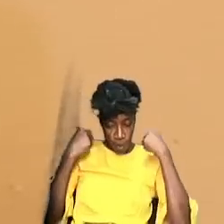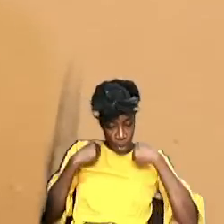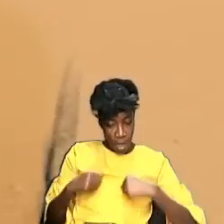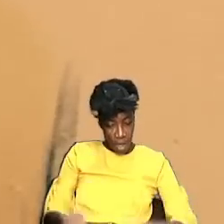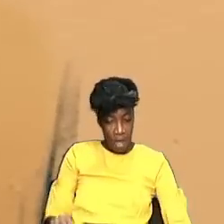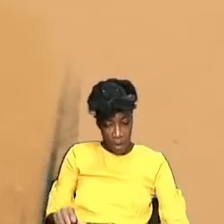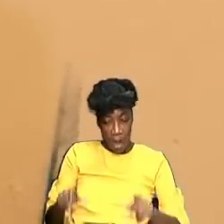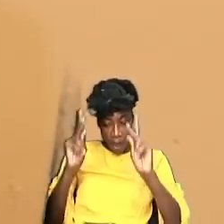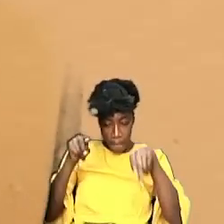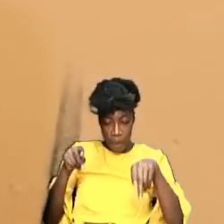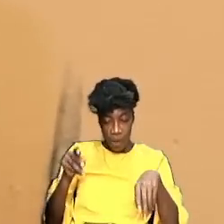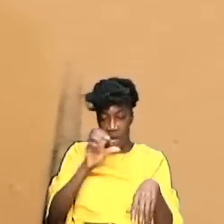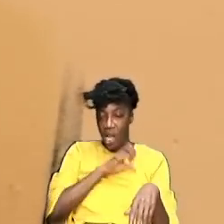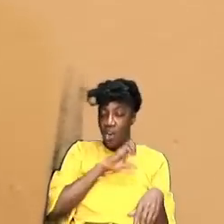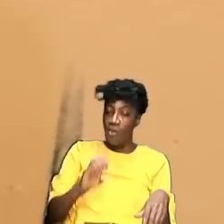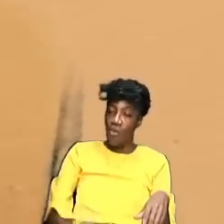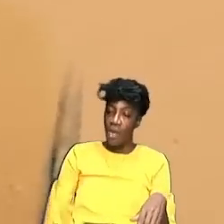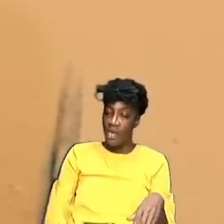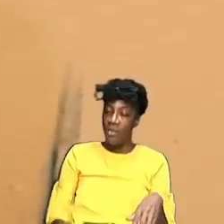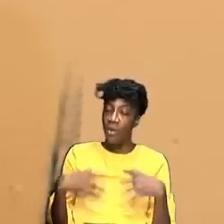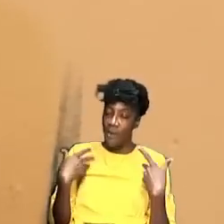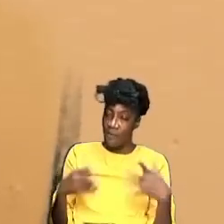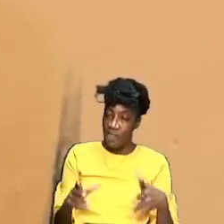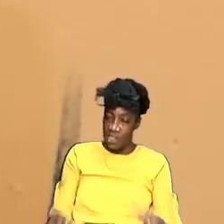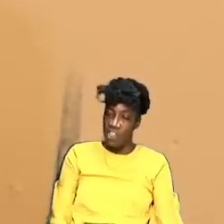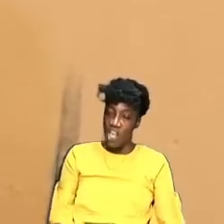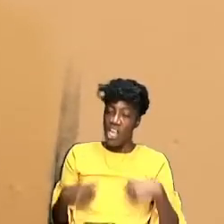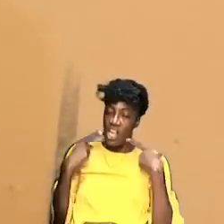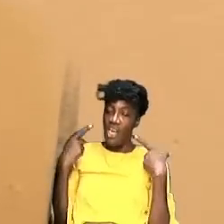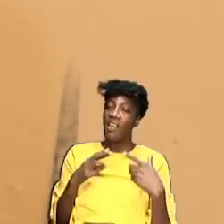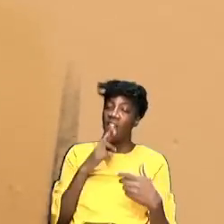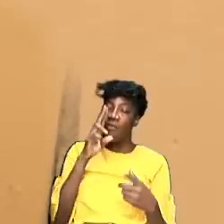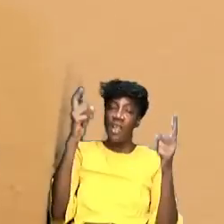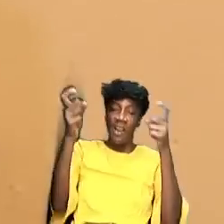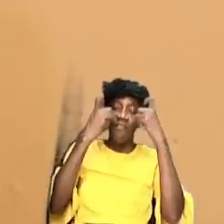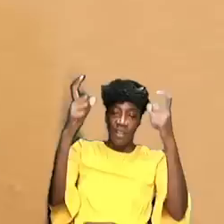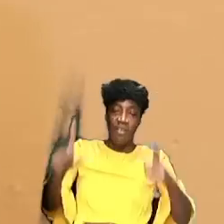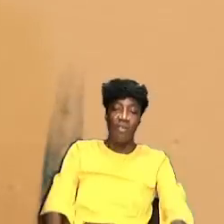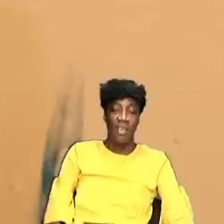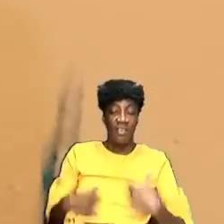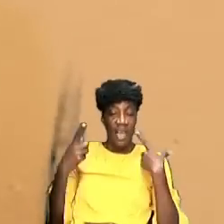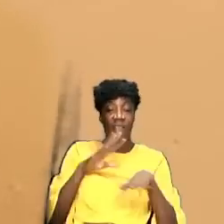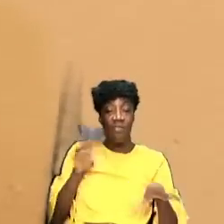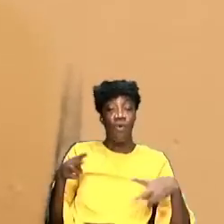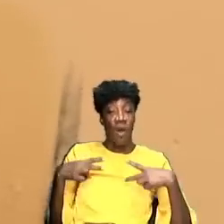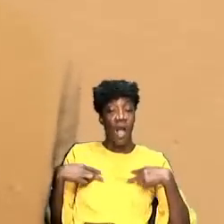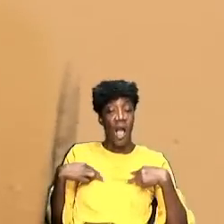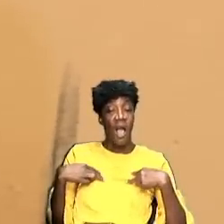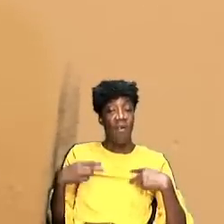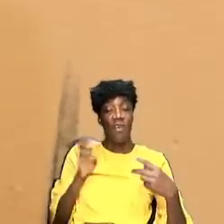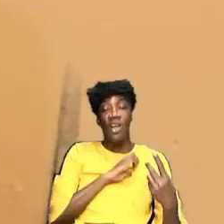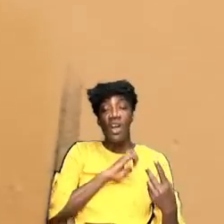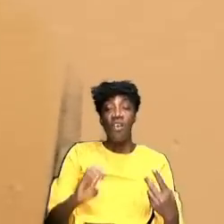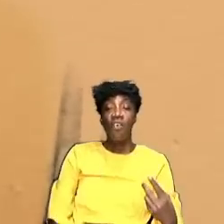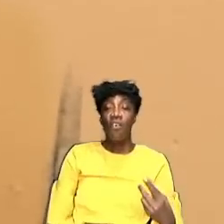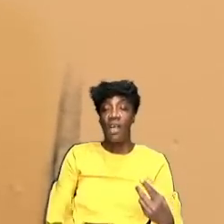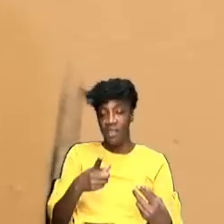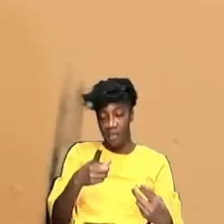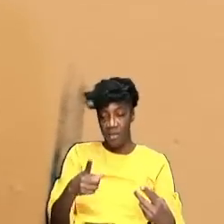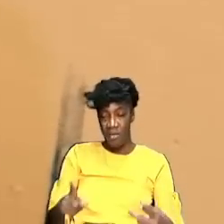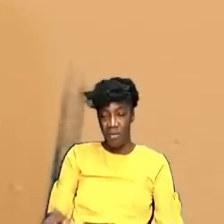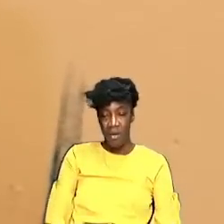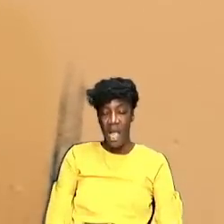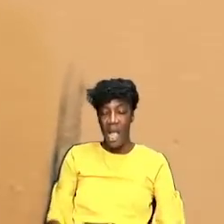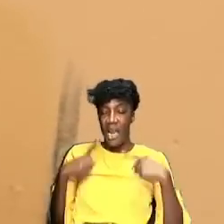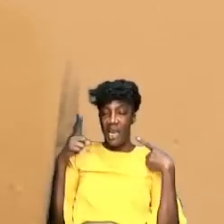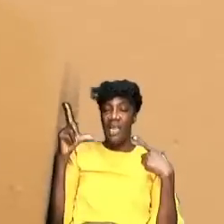on Christ so that at the end of the day, we can live a real victorious life. If we don't have on Christ, amen, you're going to live in deception. You're